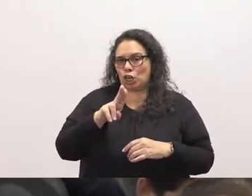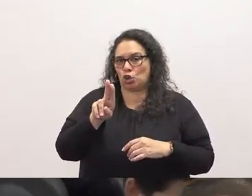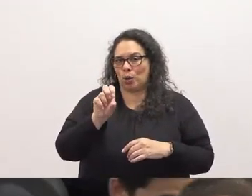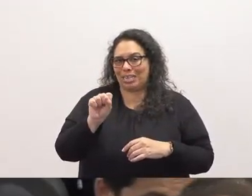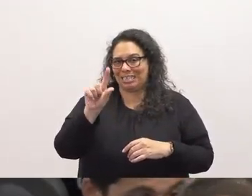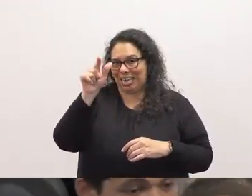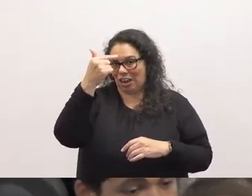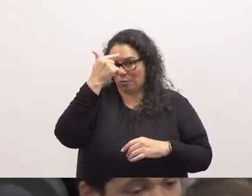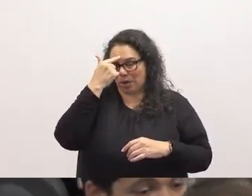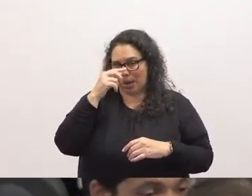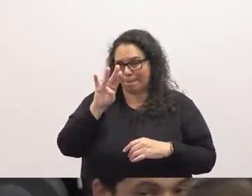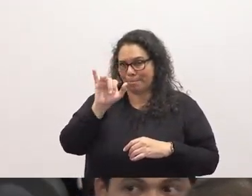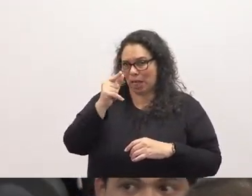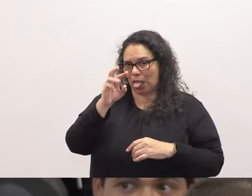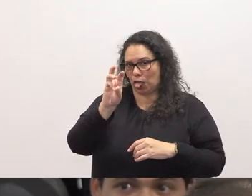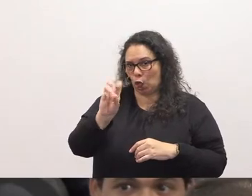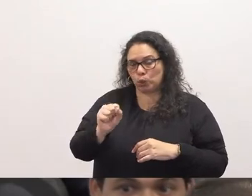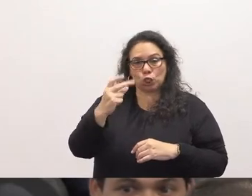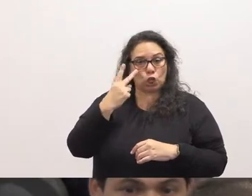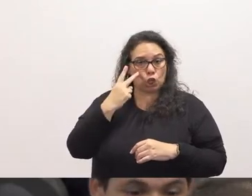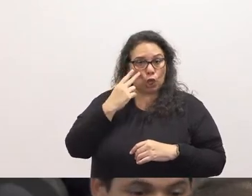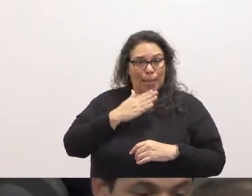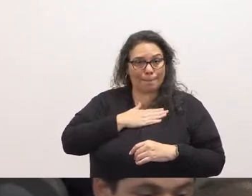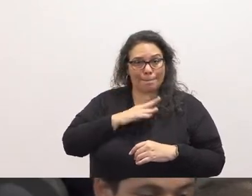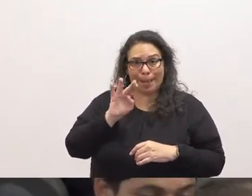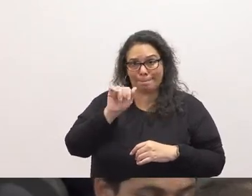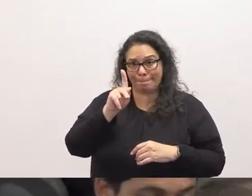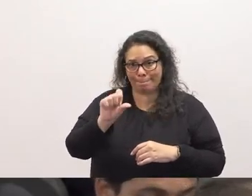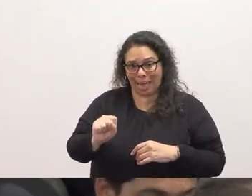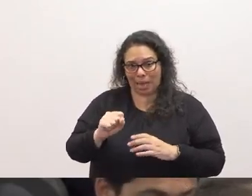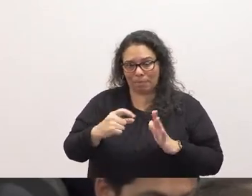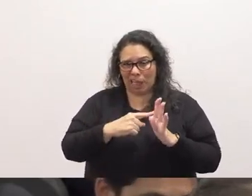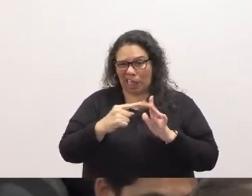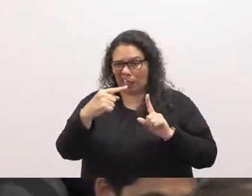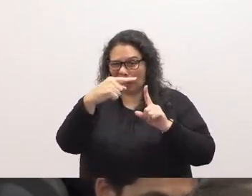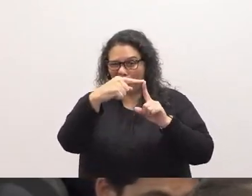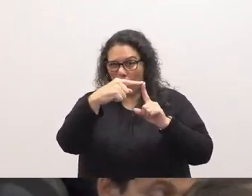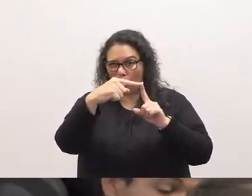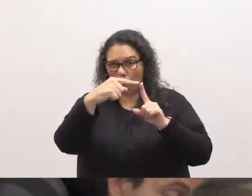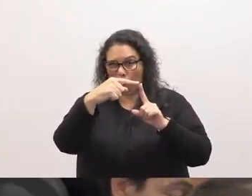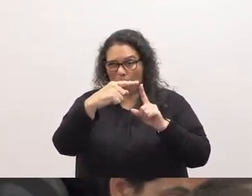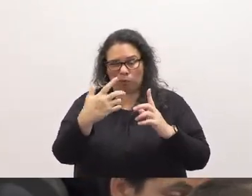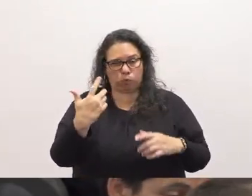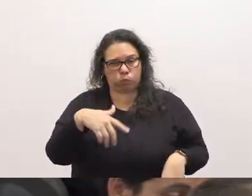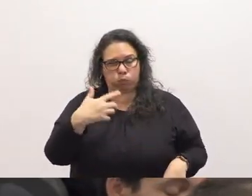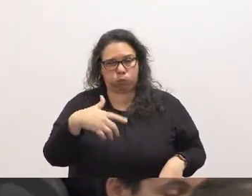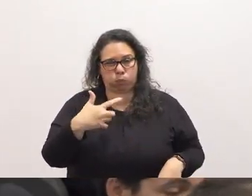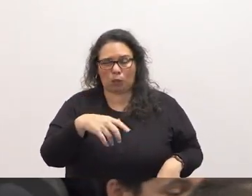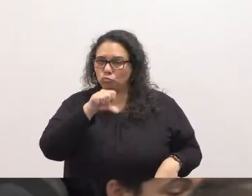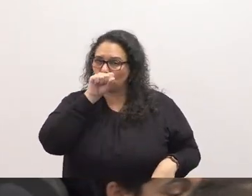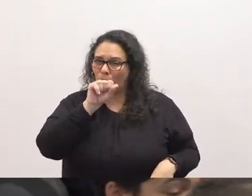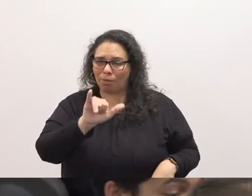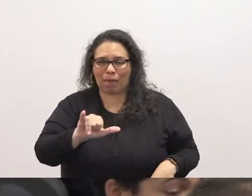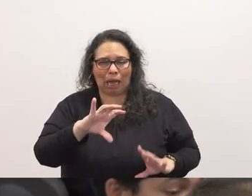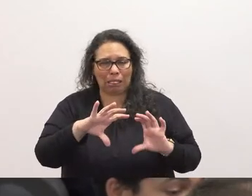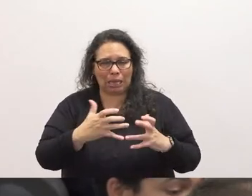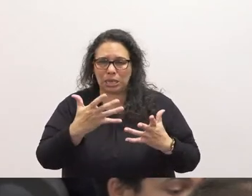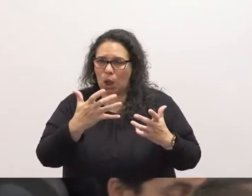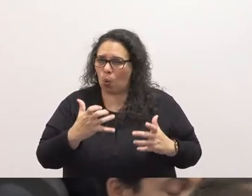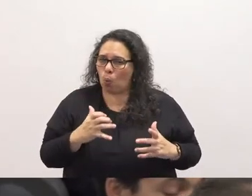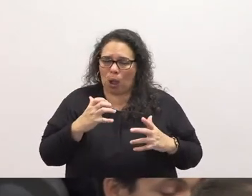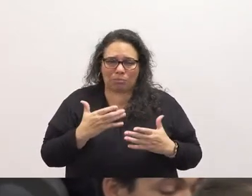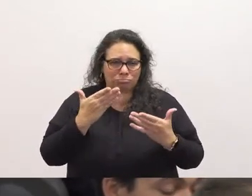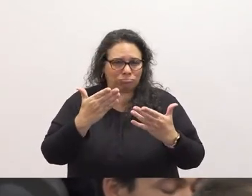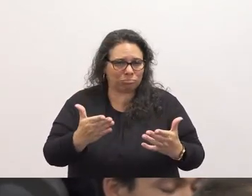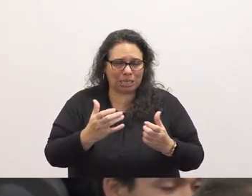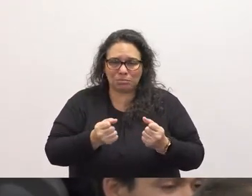which was in the bungalows. And if you look at this map of my school, it's way in the corner. I loved that class and wanted to be there for as much